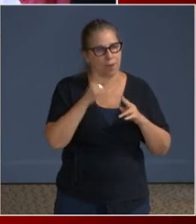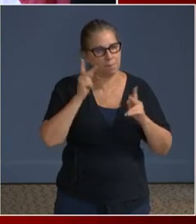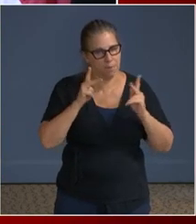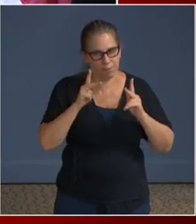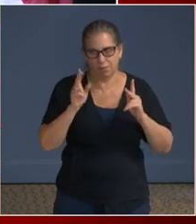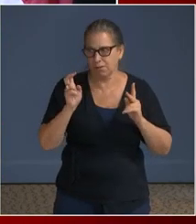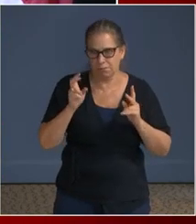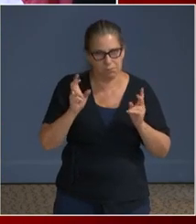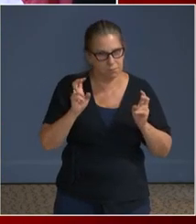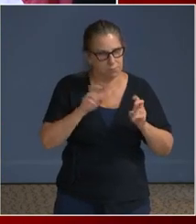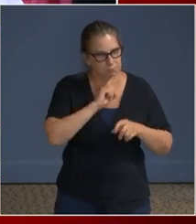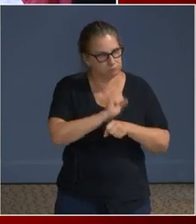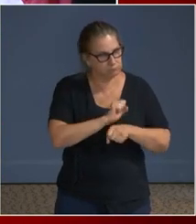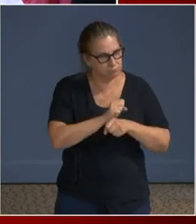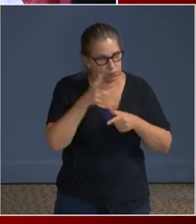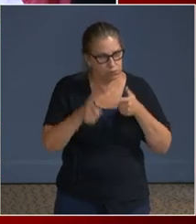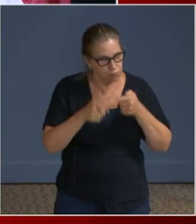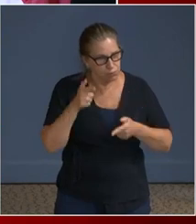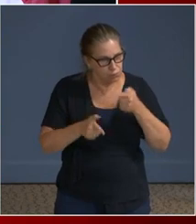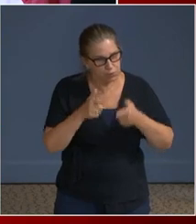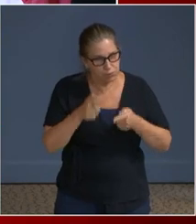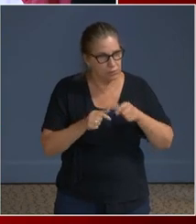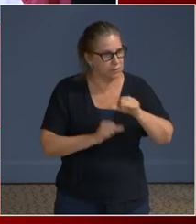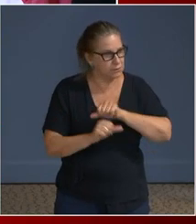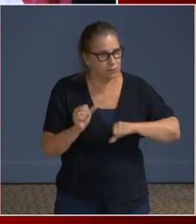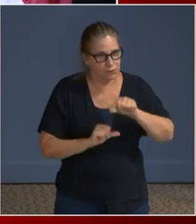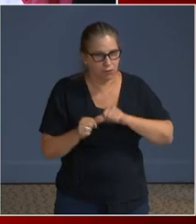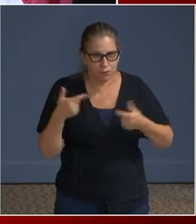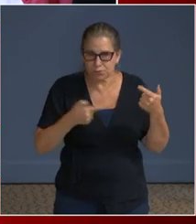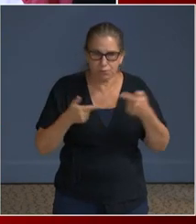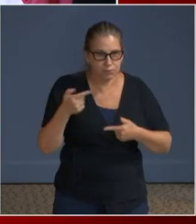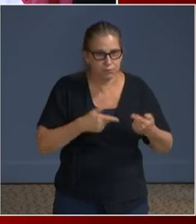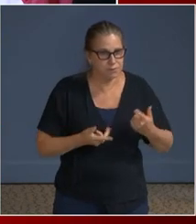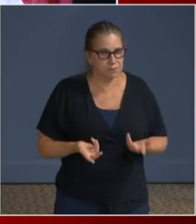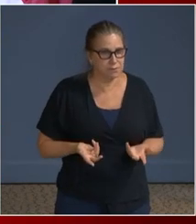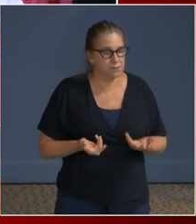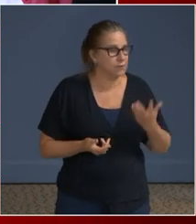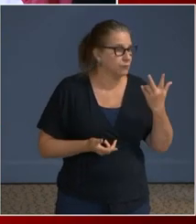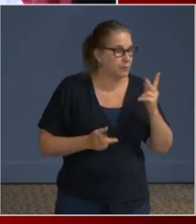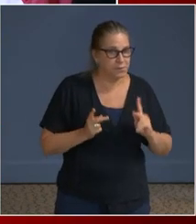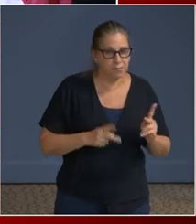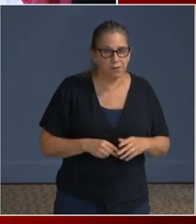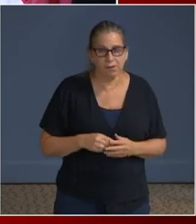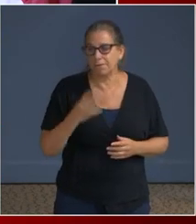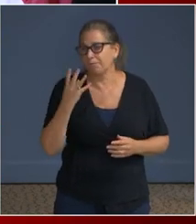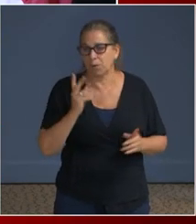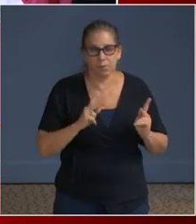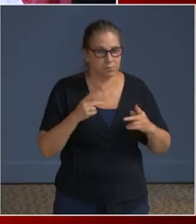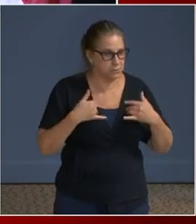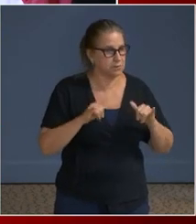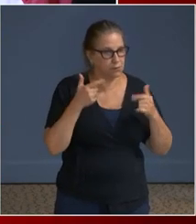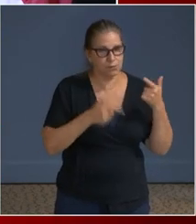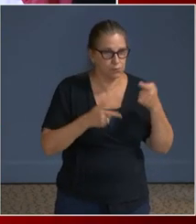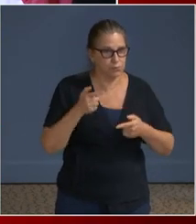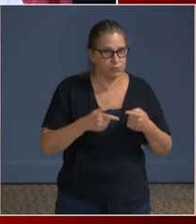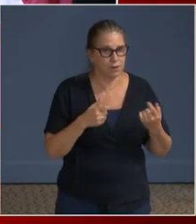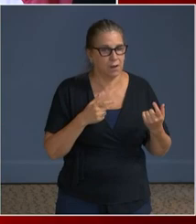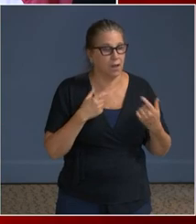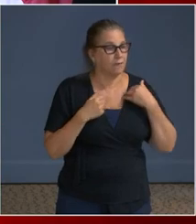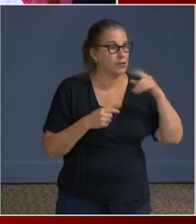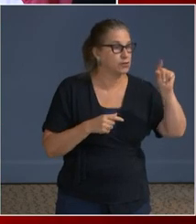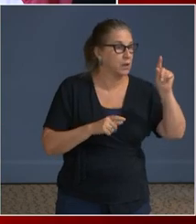somebody's house. And if 3 people or 4 people decide to shoot guns, you still end up with 20 people